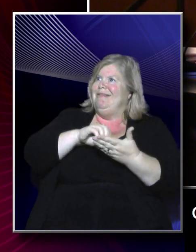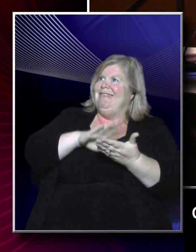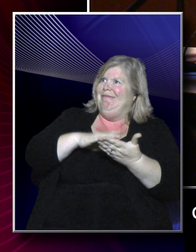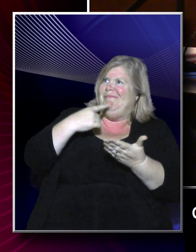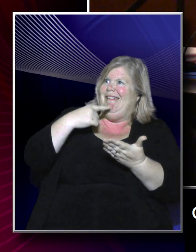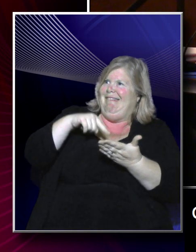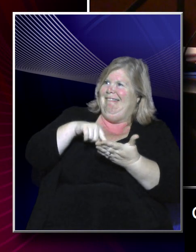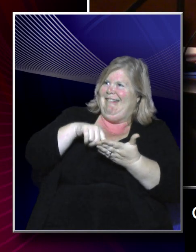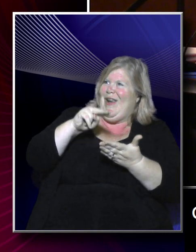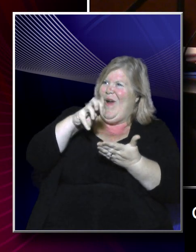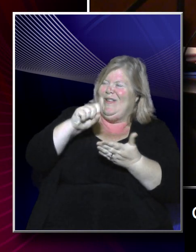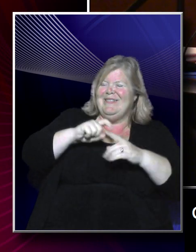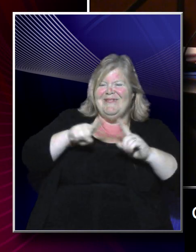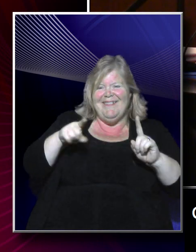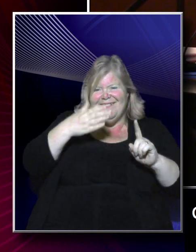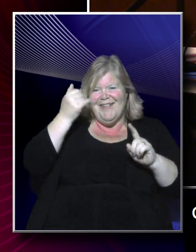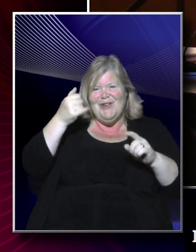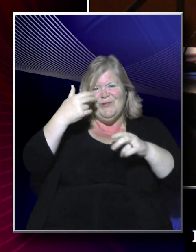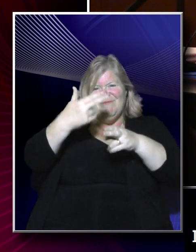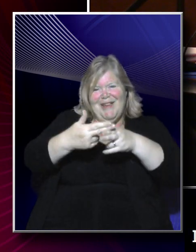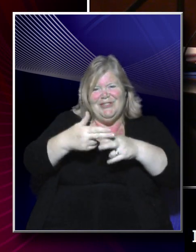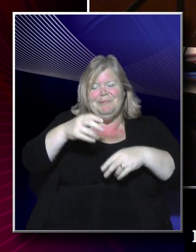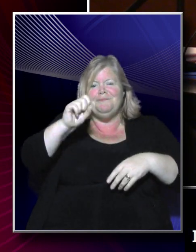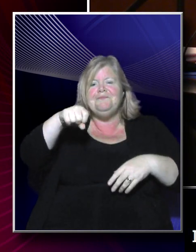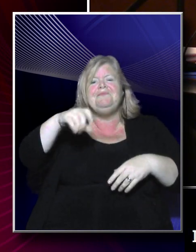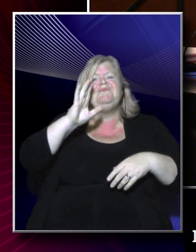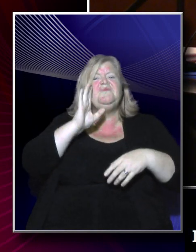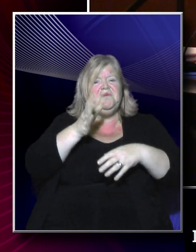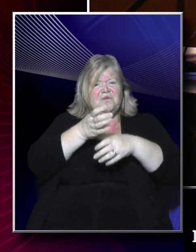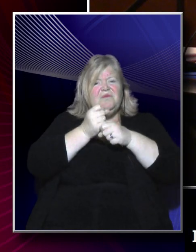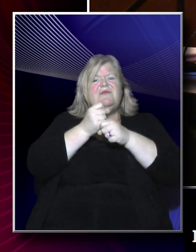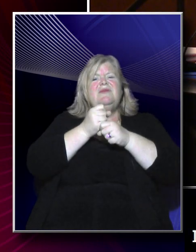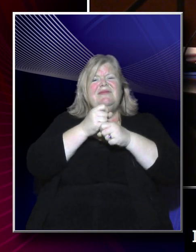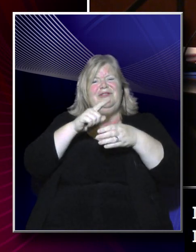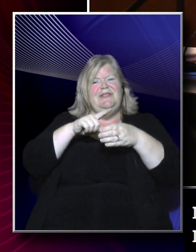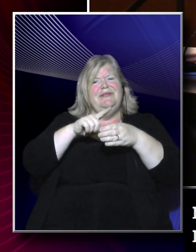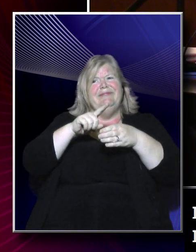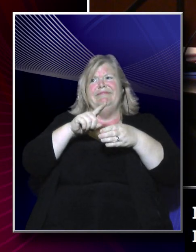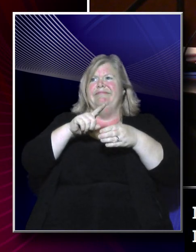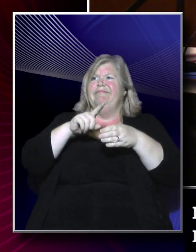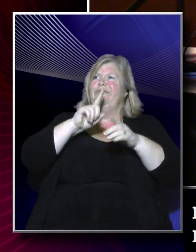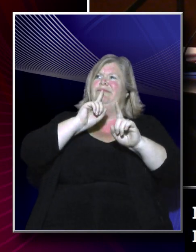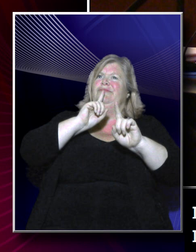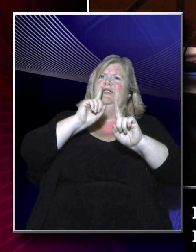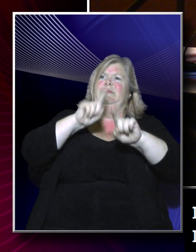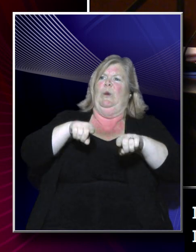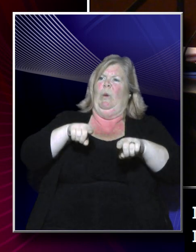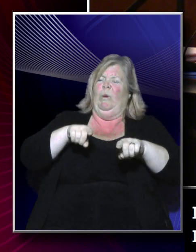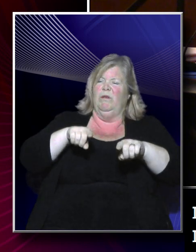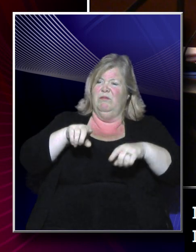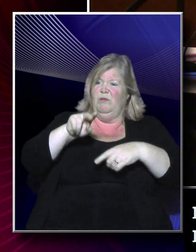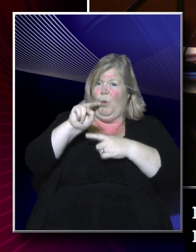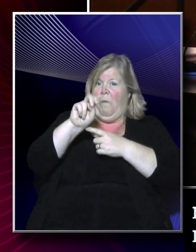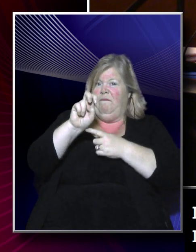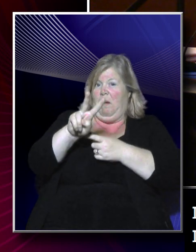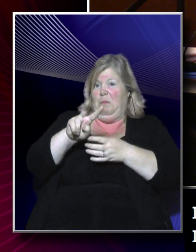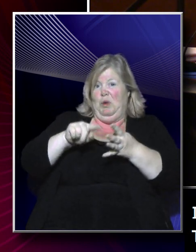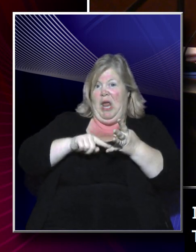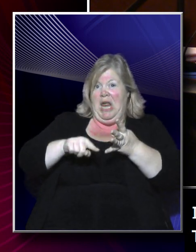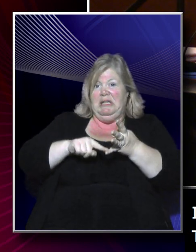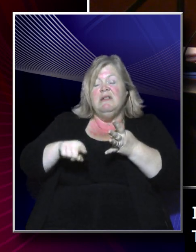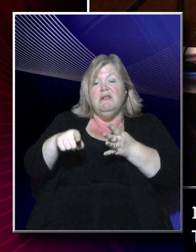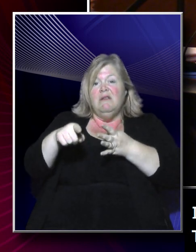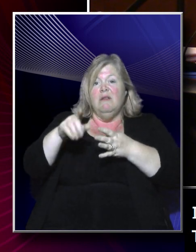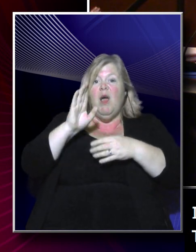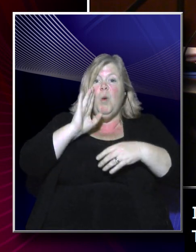Yes, we will be getting a report, I think by the end of November. Okay. I'm happy to forward that to you Yes.